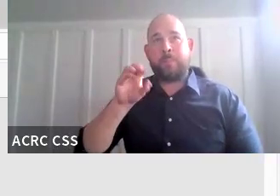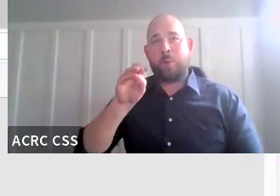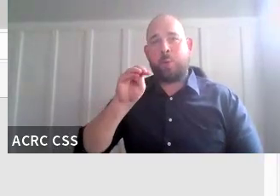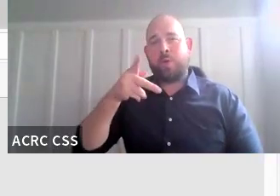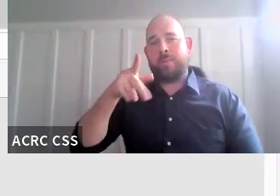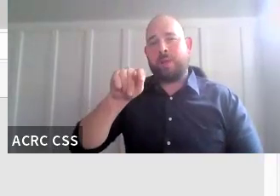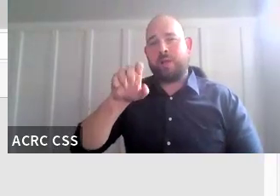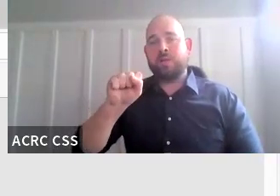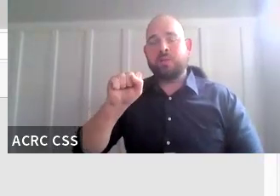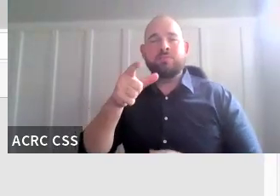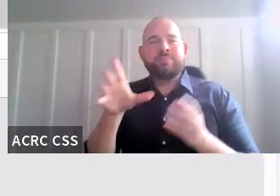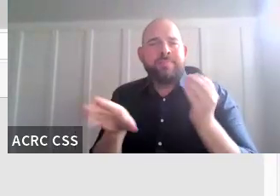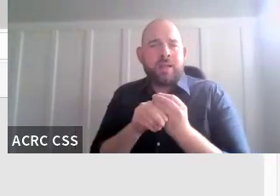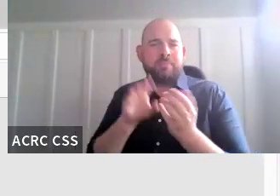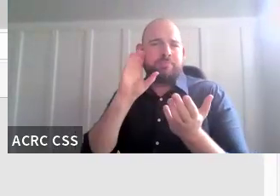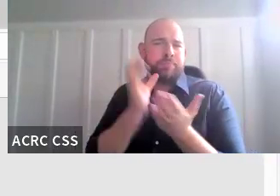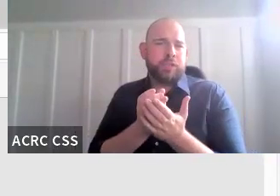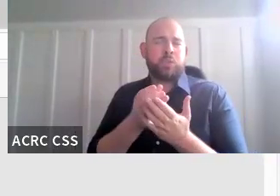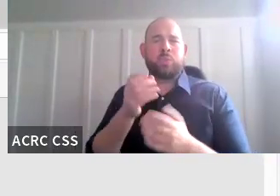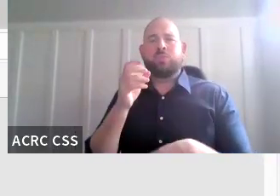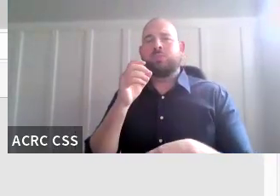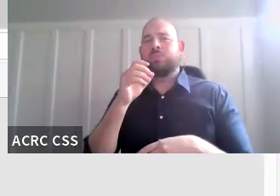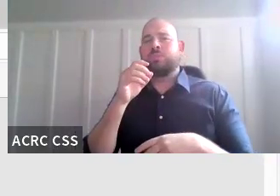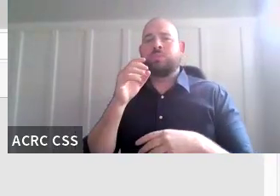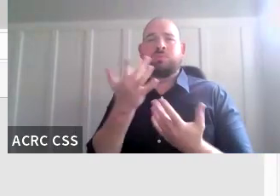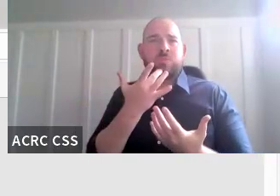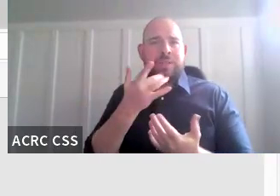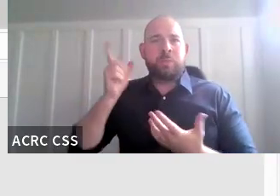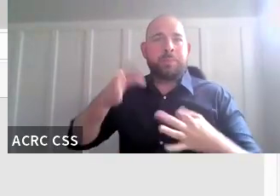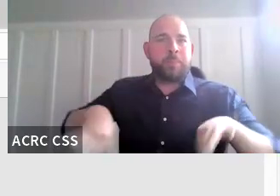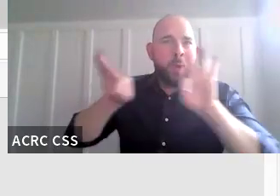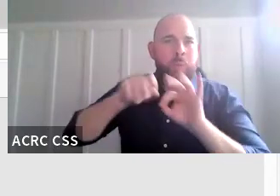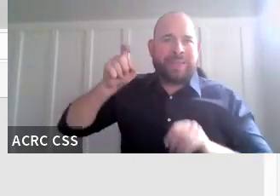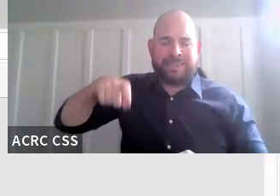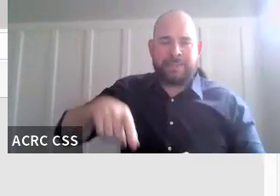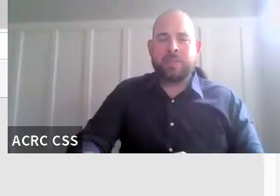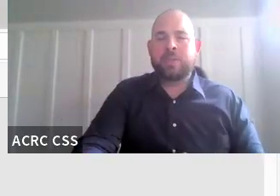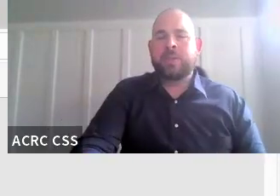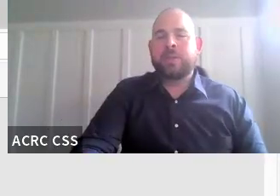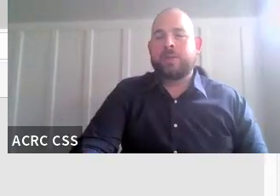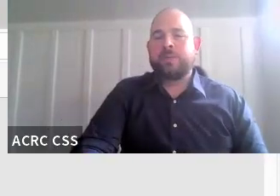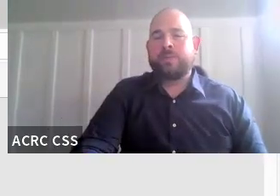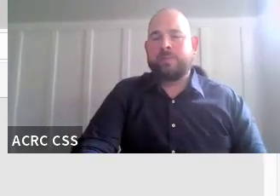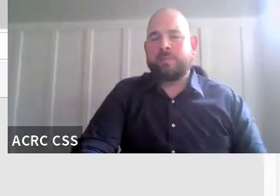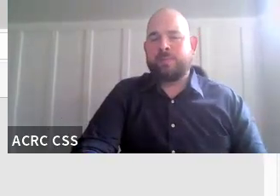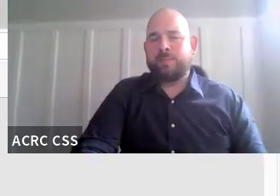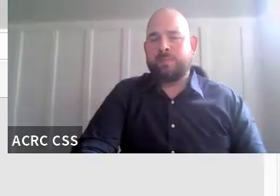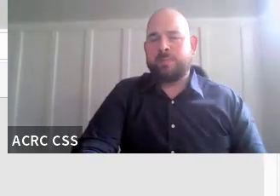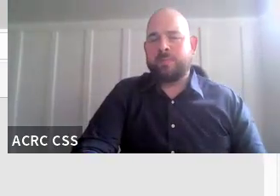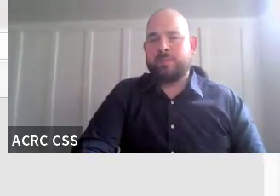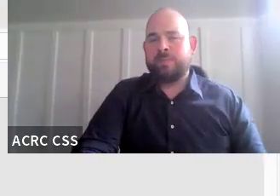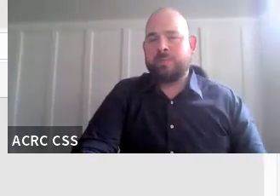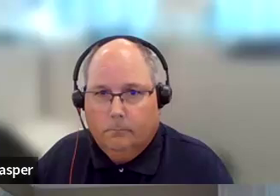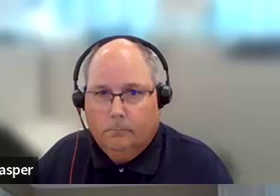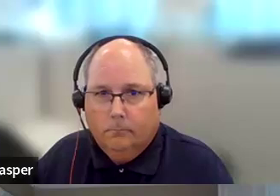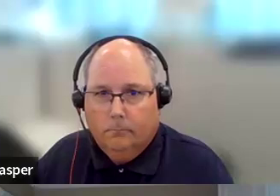And then we also have one that's my own prompts. So you can add your own icons or anything that you know